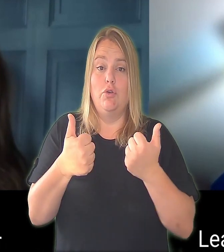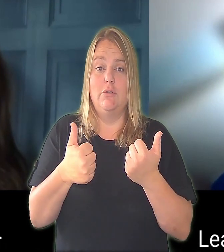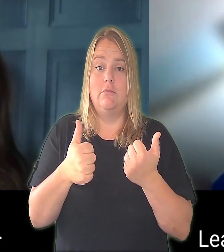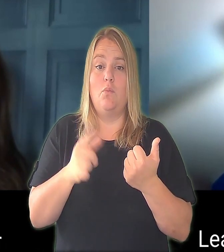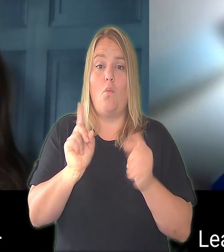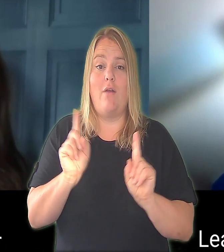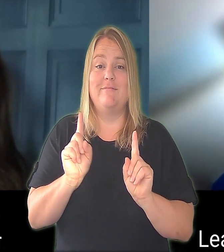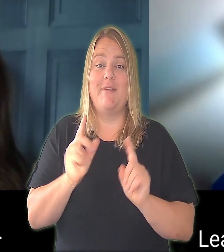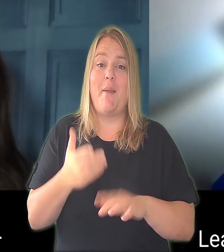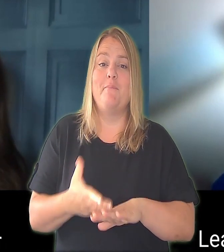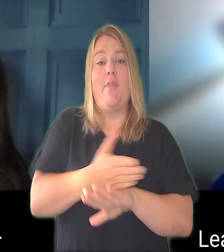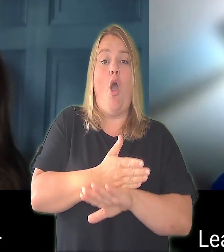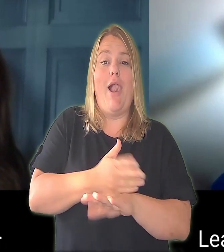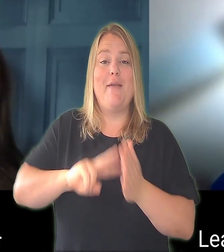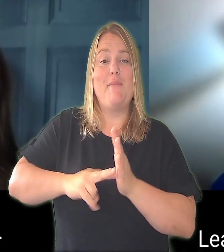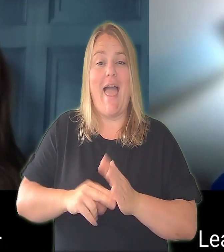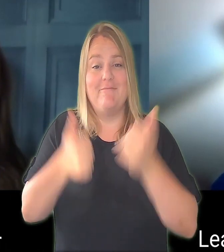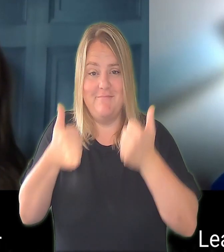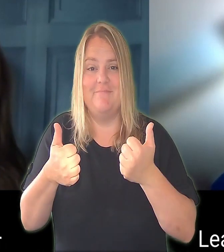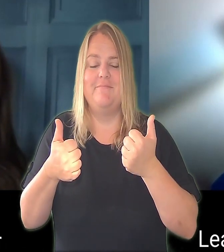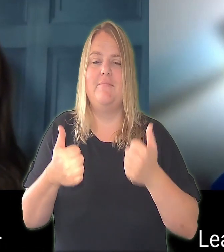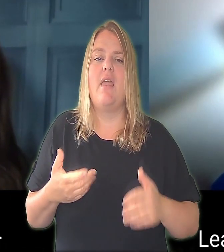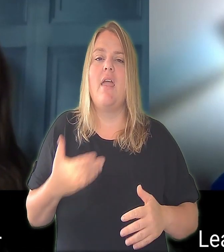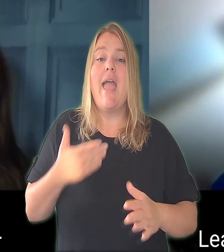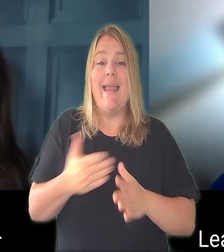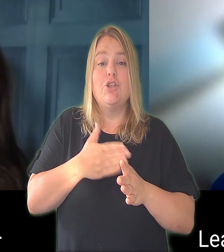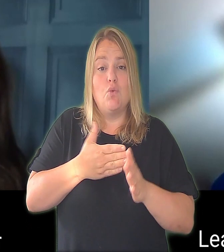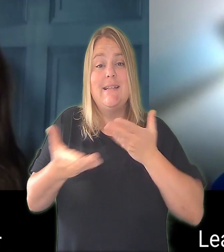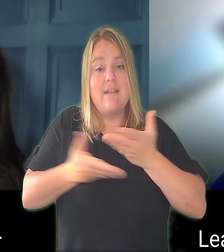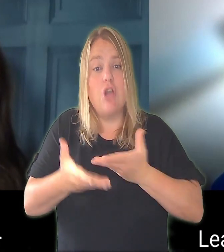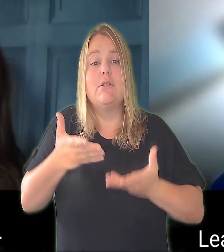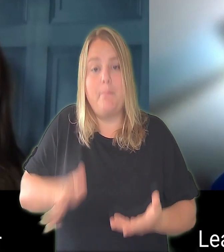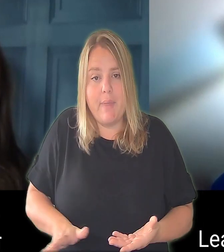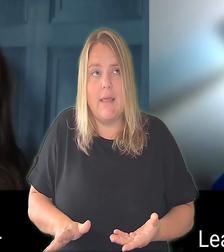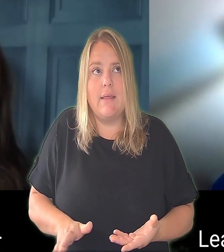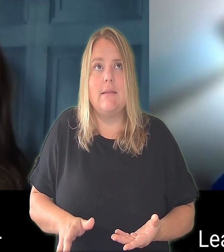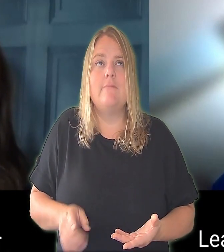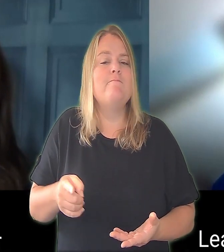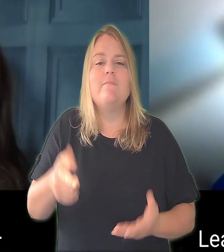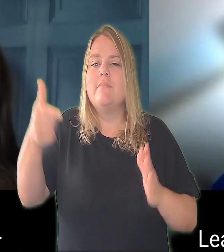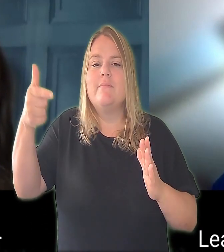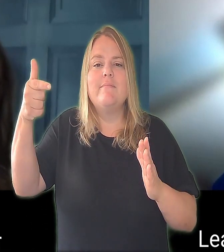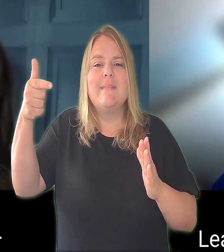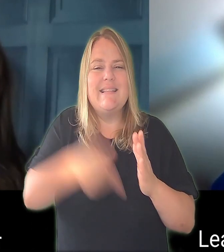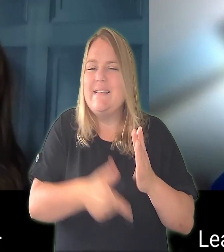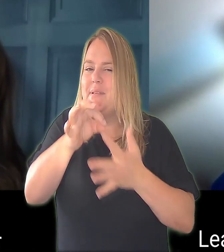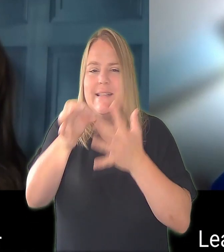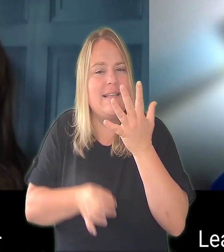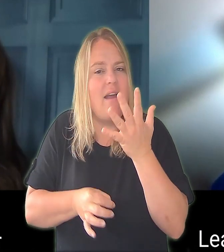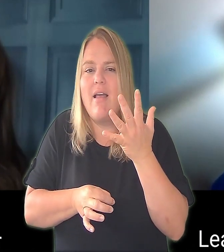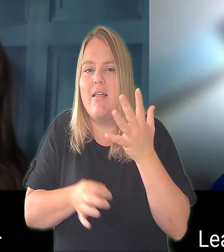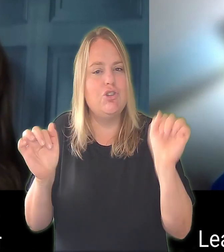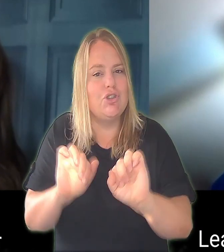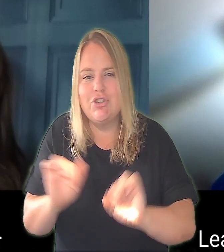the first couple of pages about why this is important, and like it says on page 3, we're doing it nice and early. We've had the